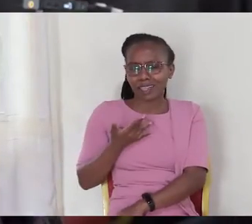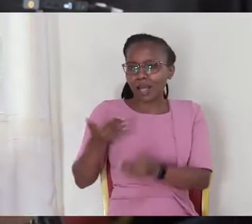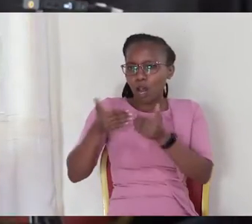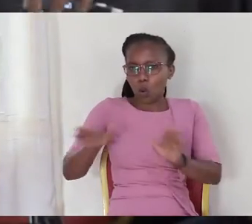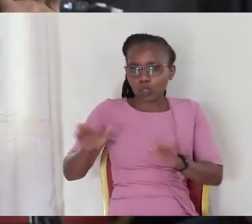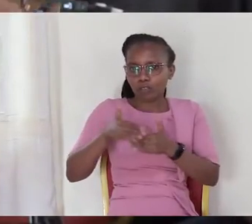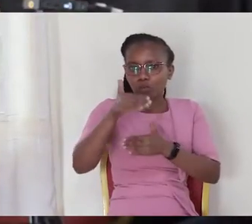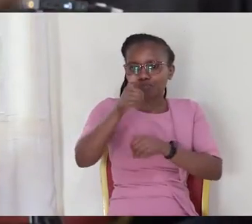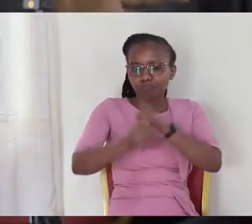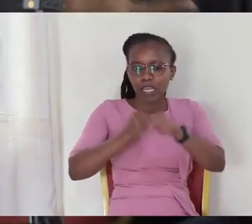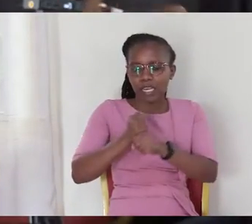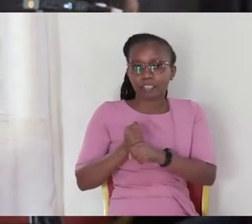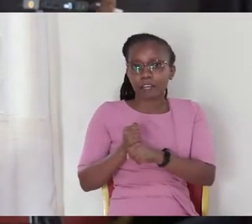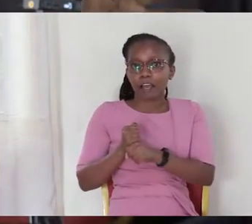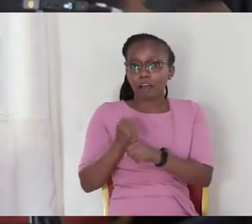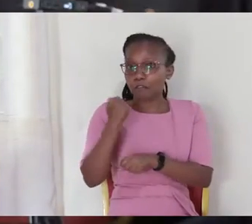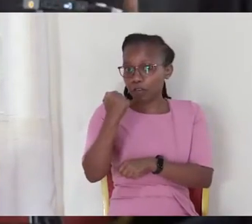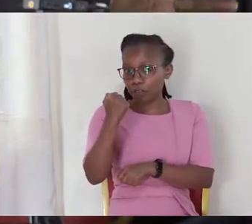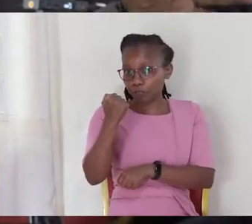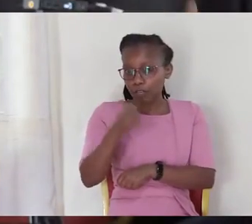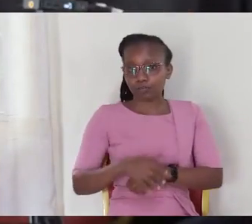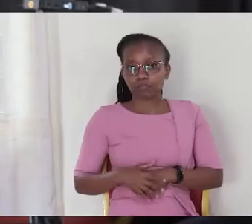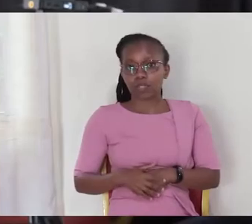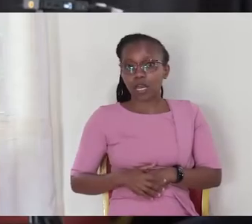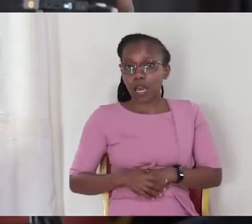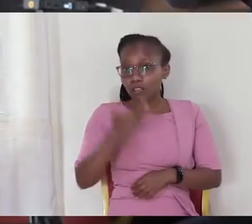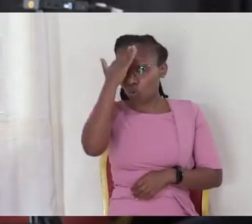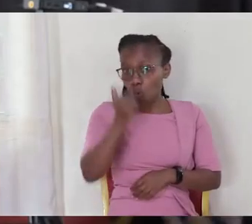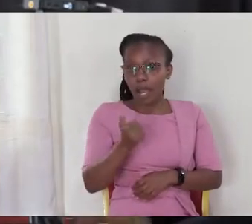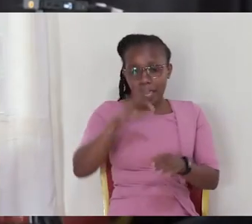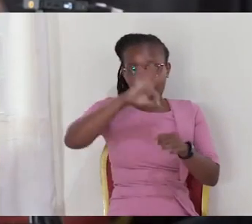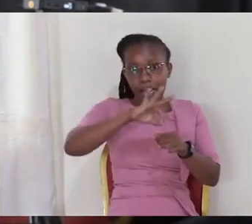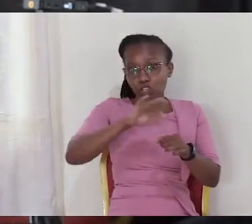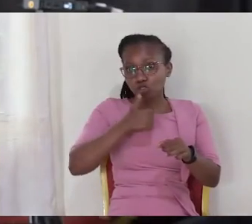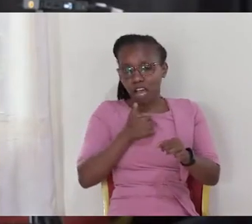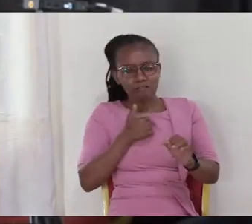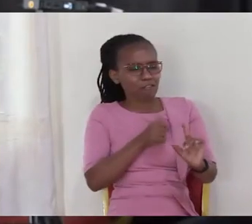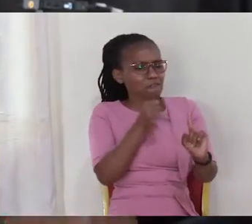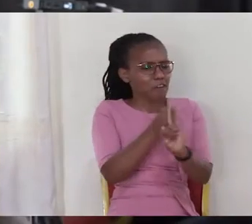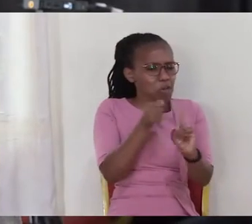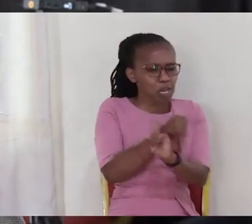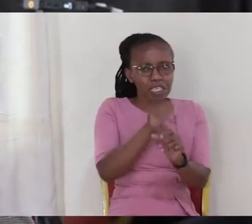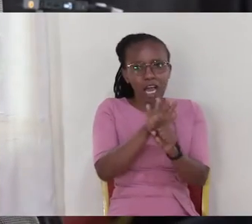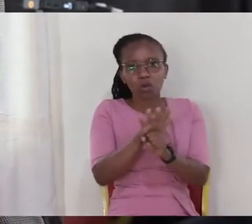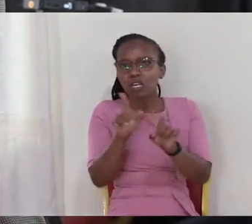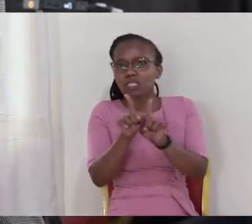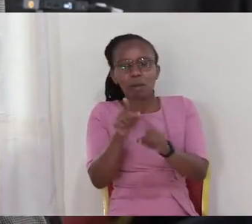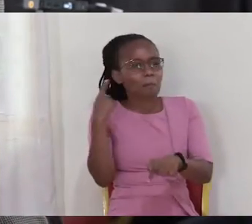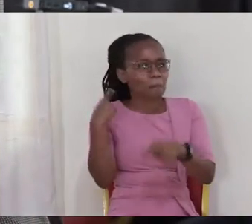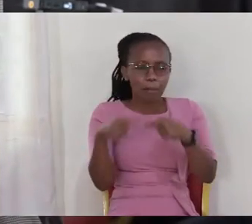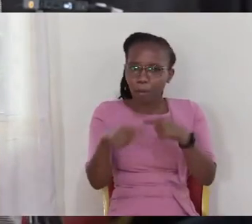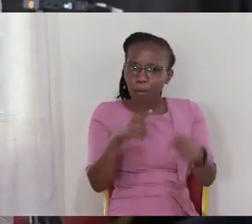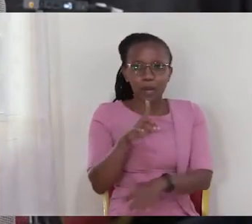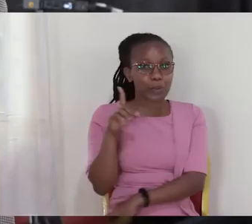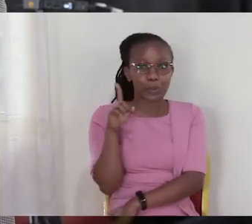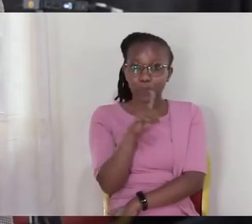5 years. So that is part of the reason. Therefore, we have elections which are violent, contested, and this is the contest in which we